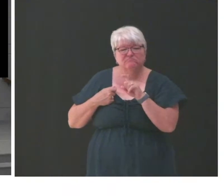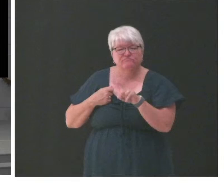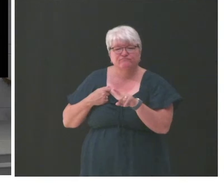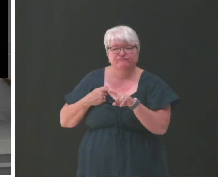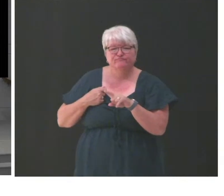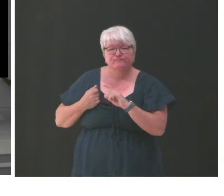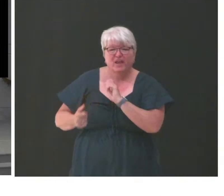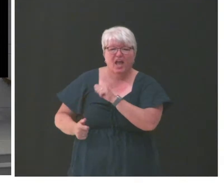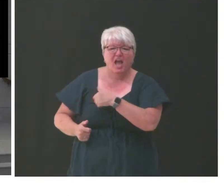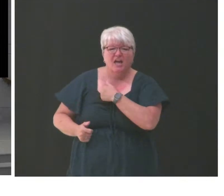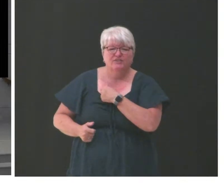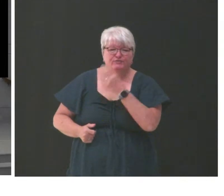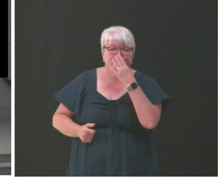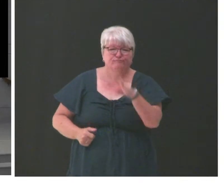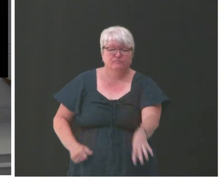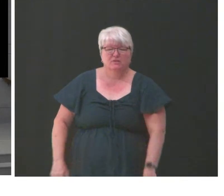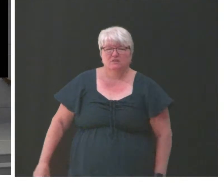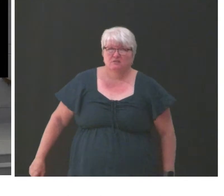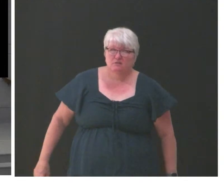attitude sometime in our lives.